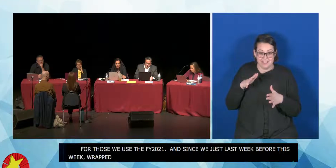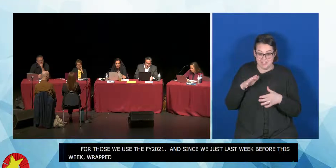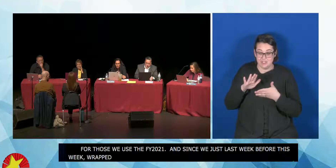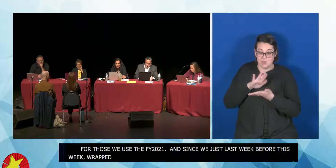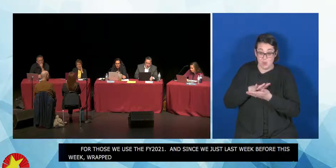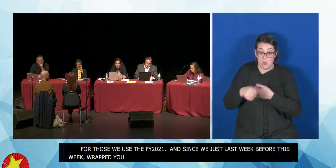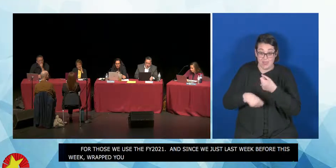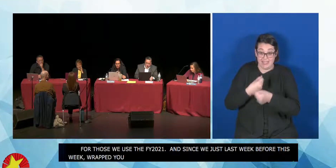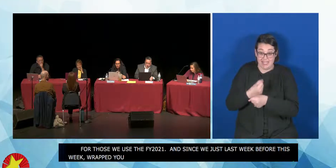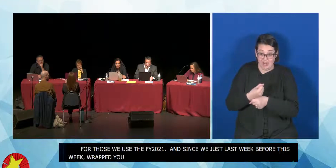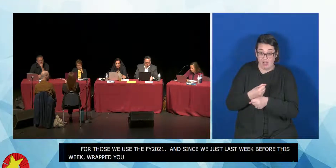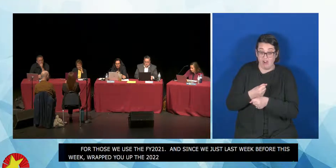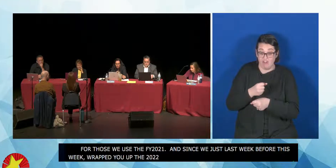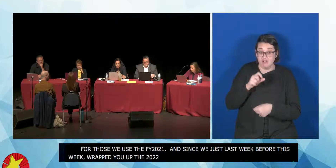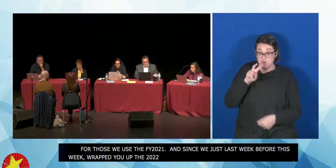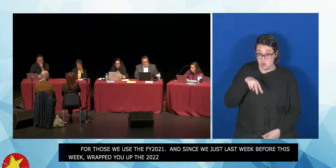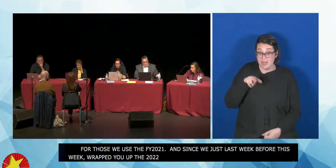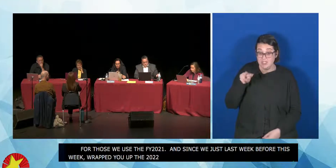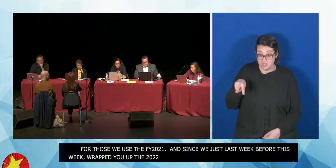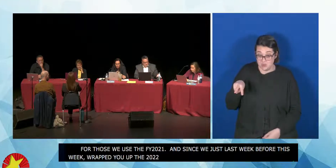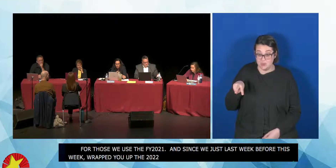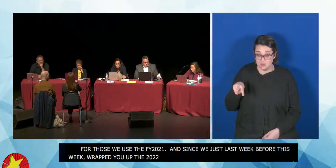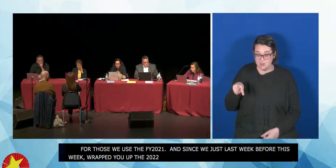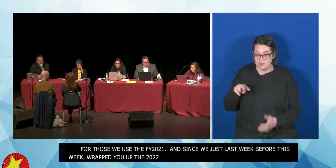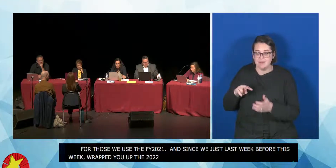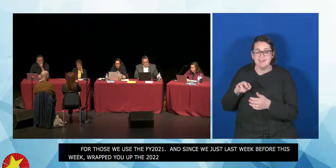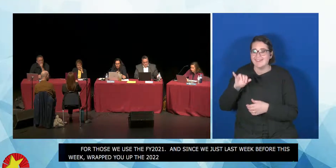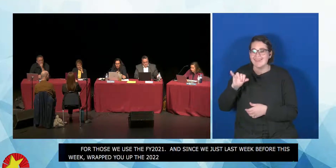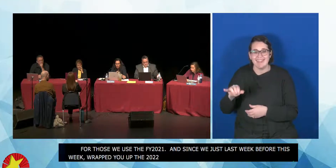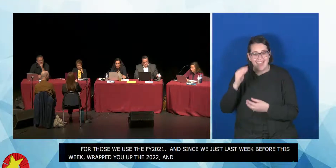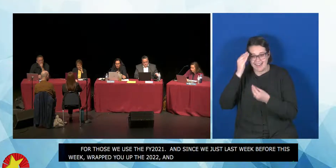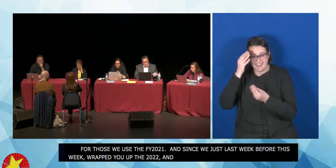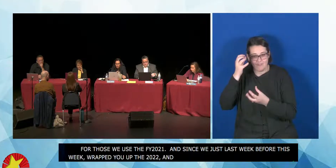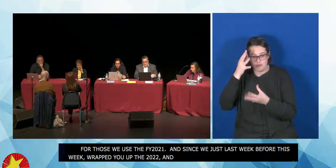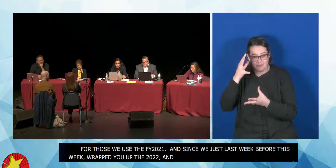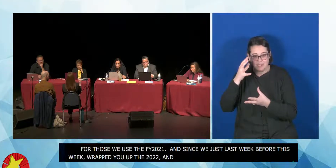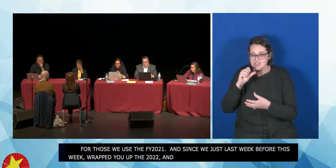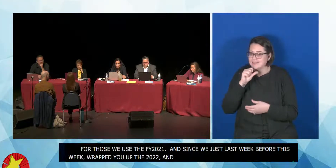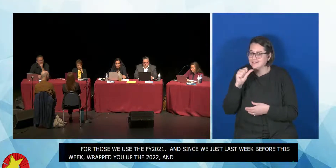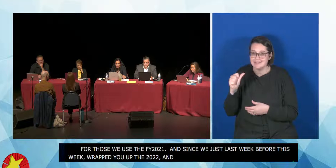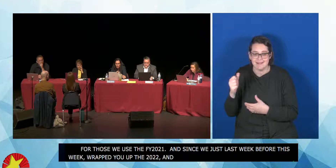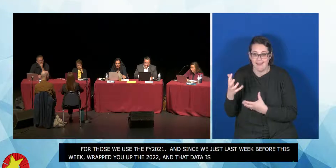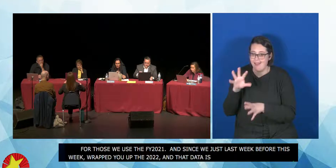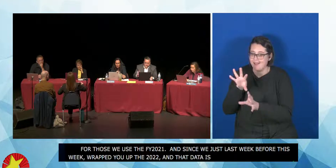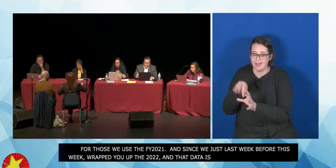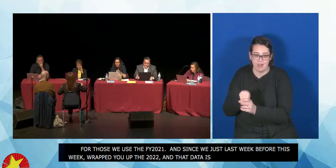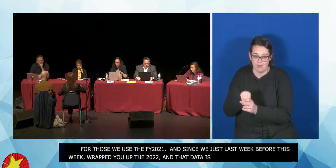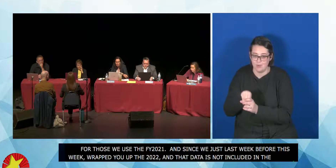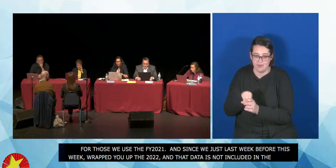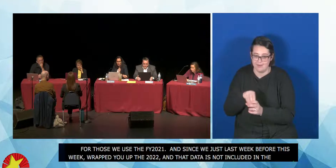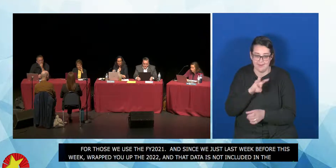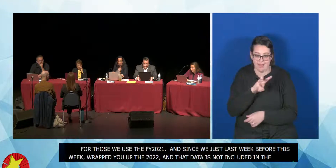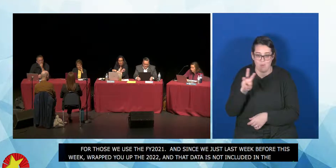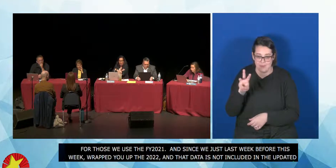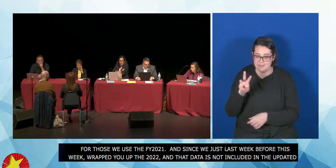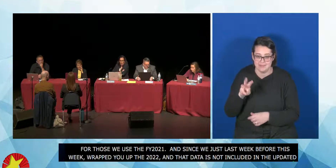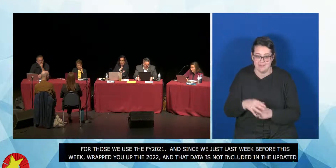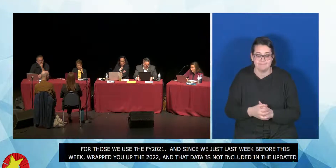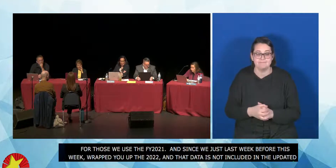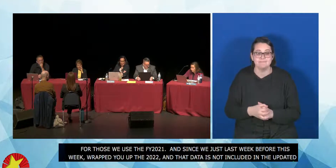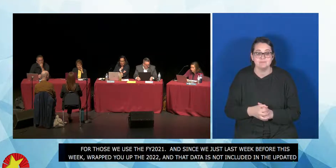22, that data is not included in the update that you received. We